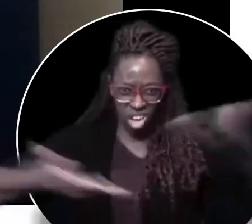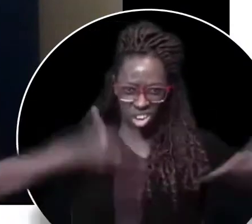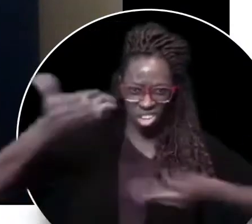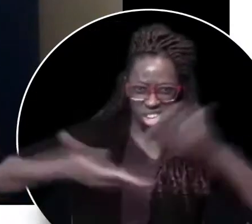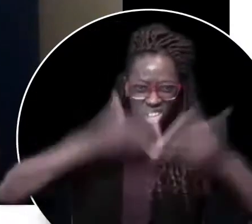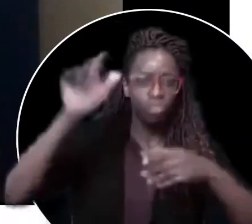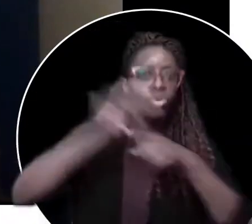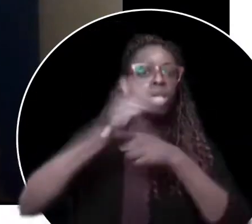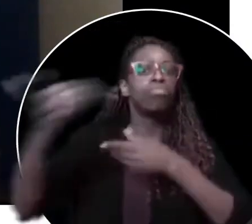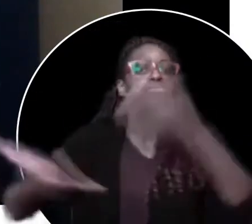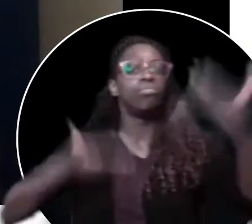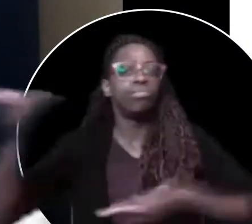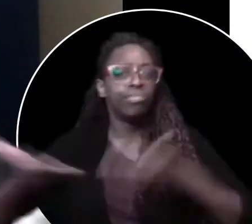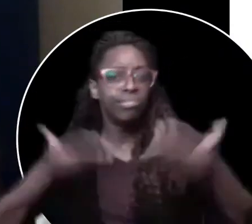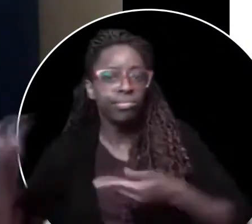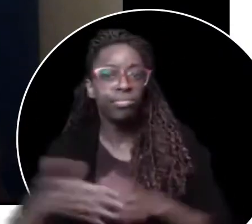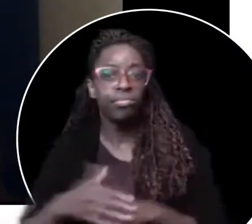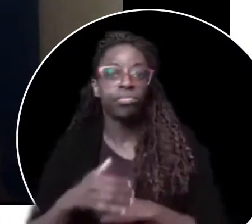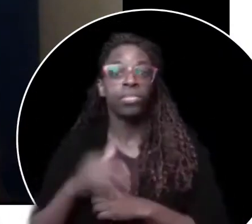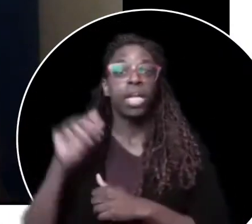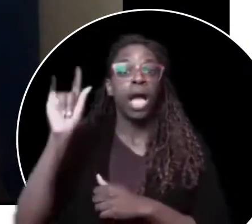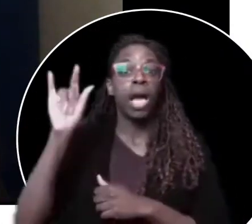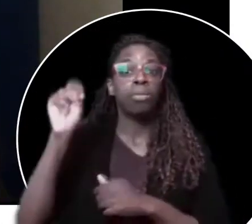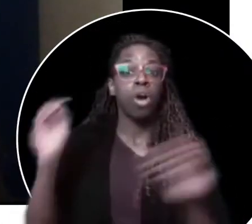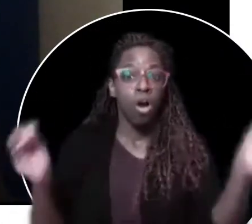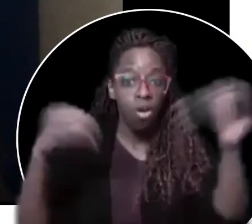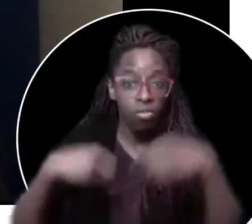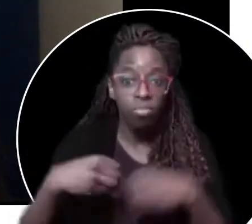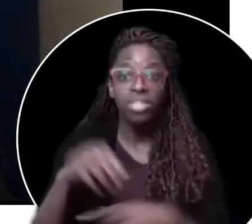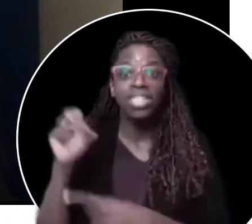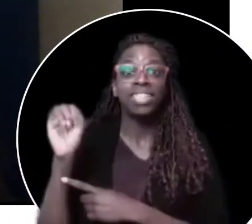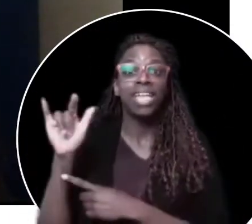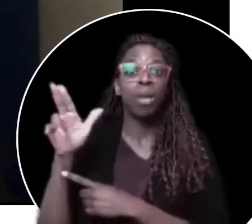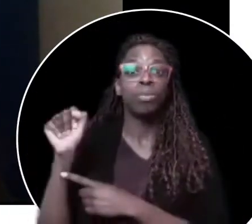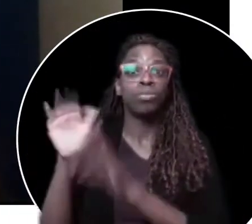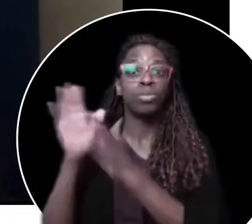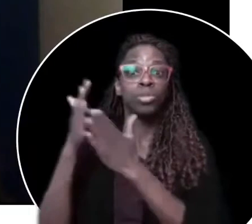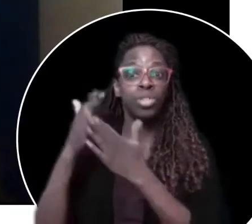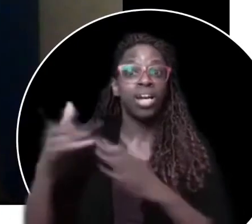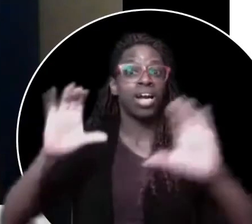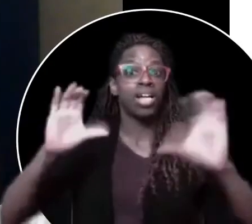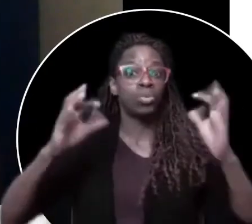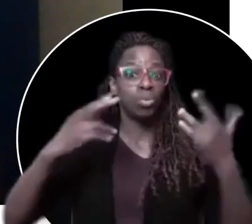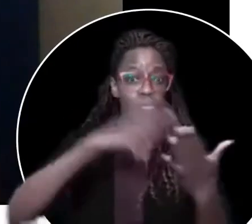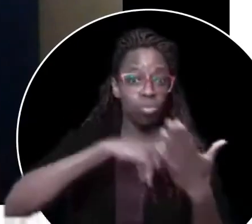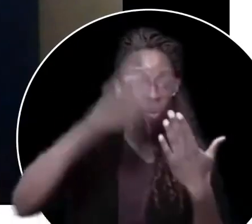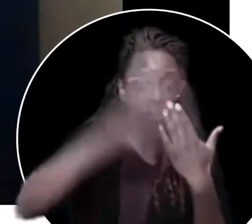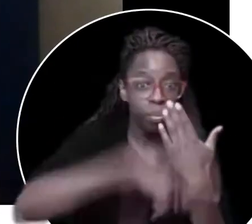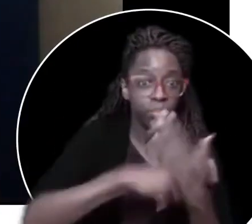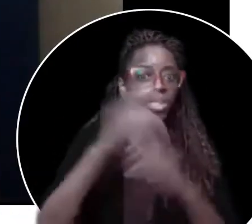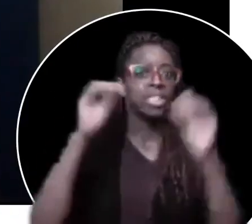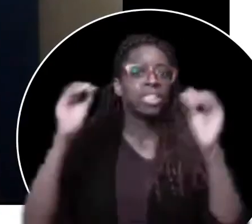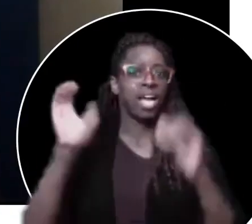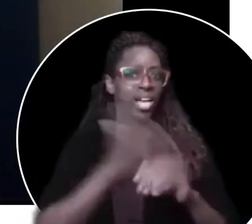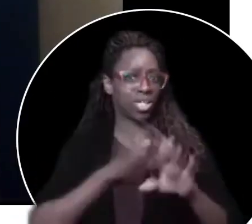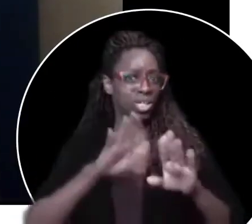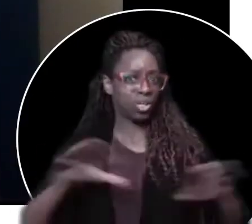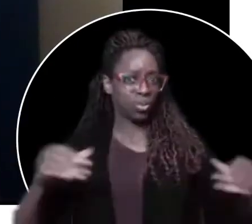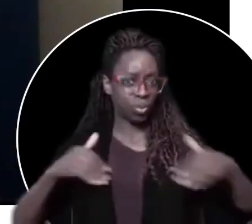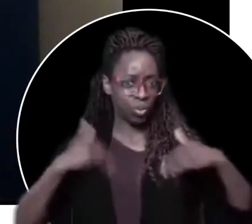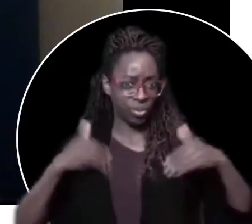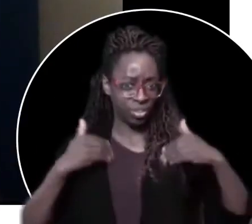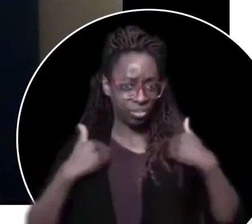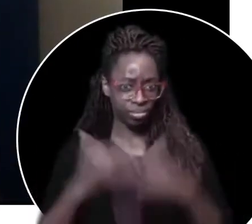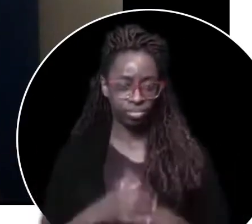lacking. That is the way we have learned about human and social processes, from revolutions to the birth of a nation, to